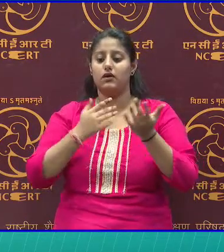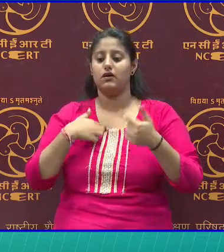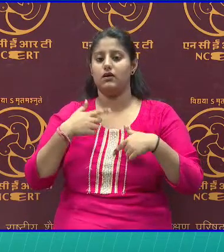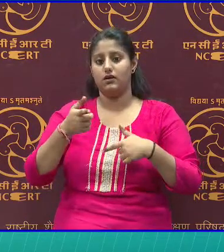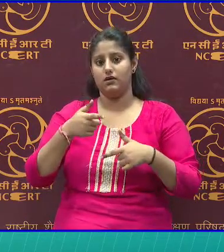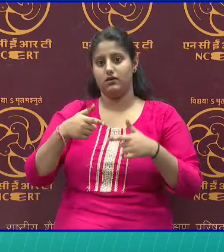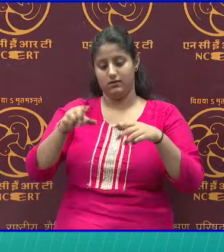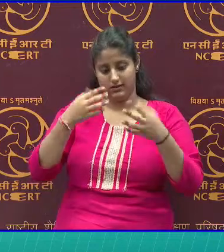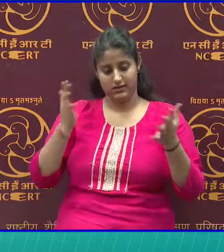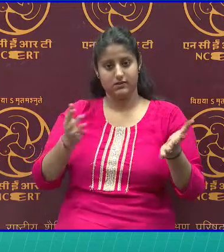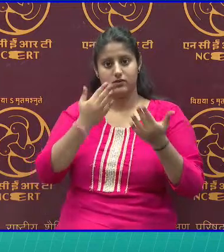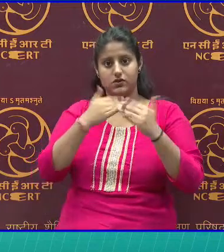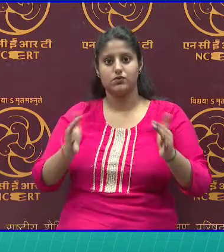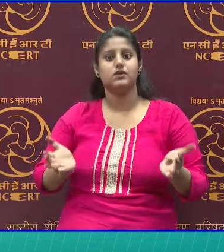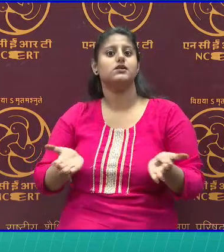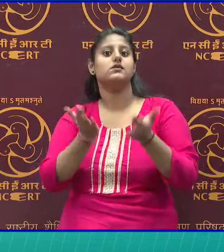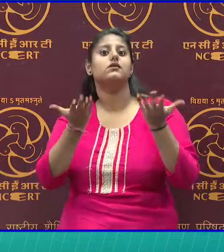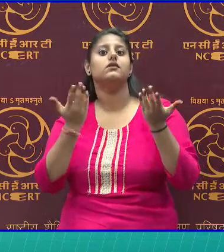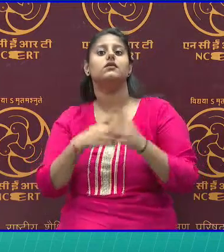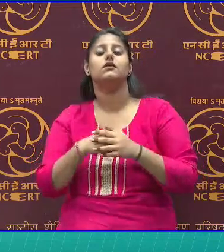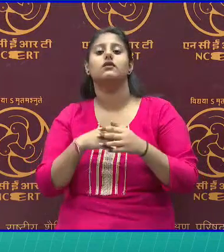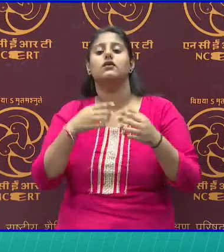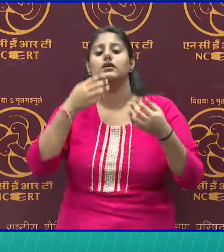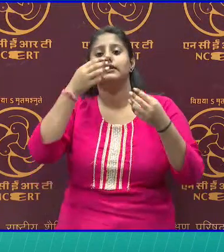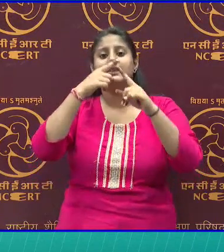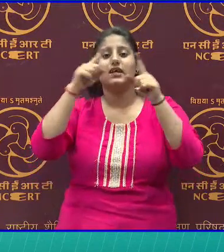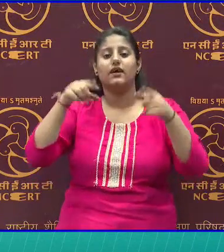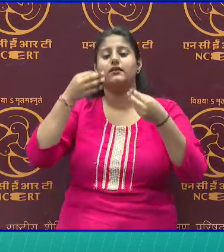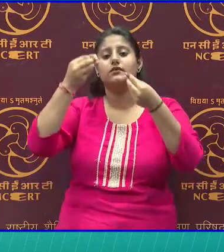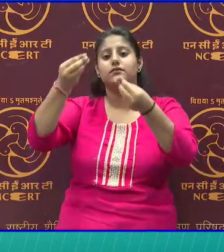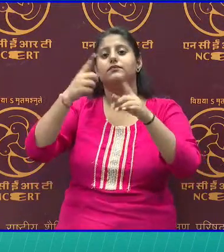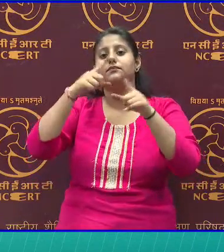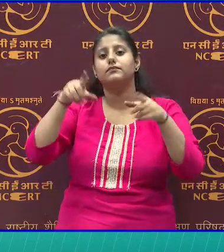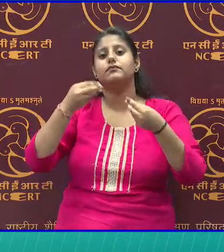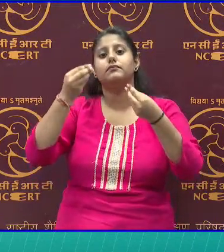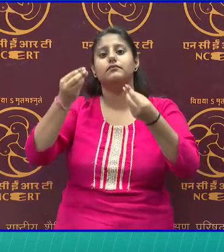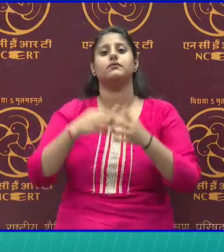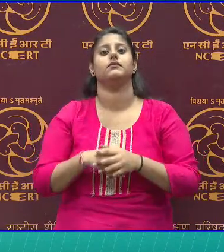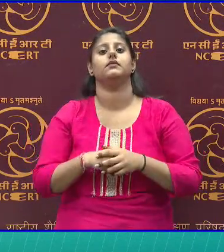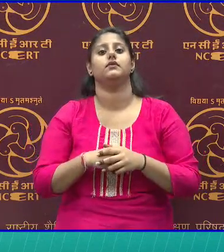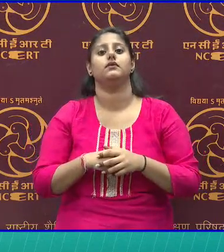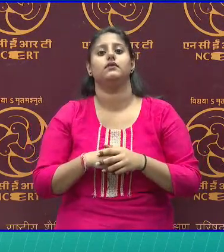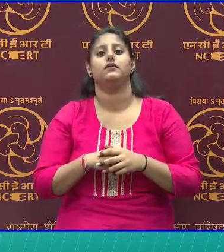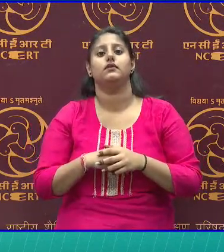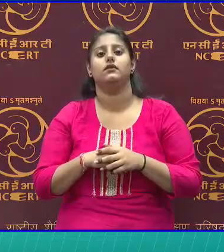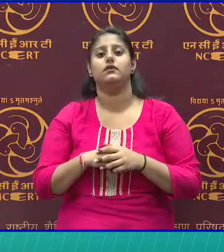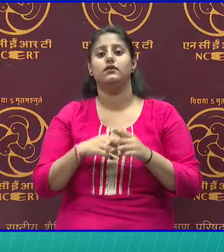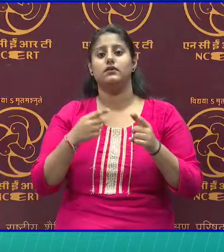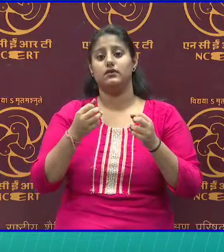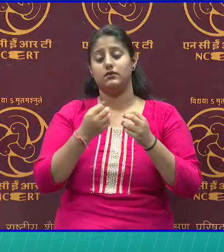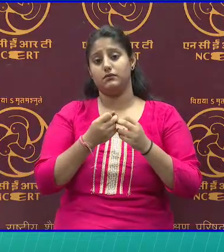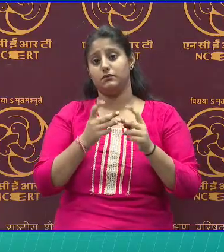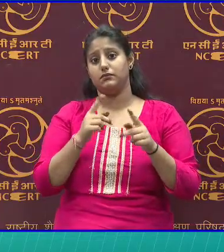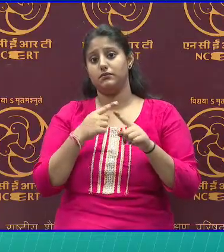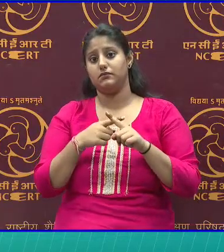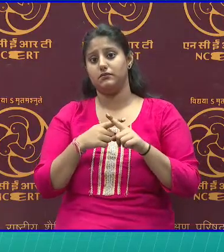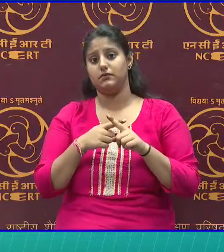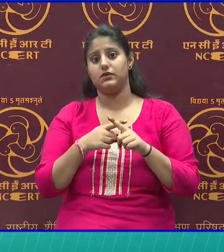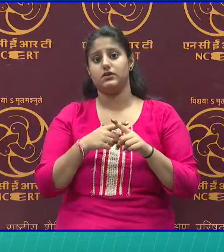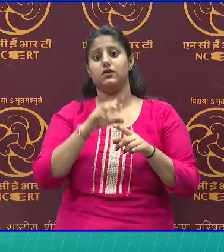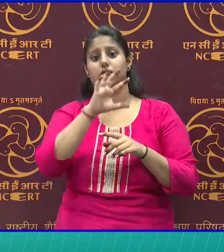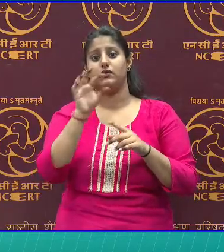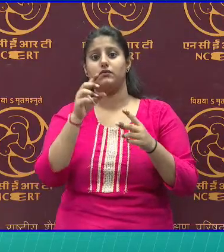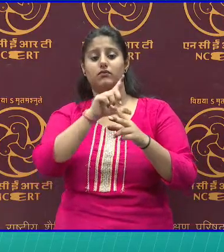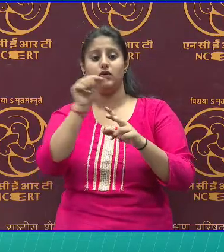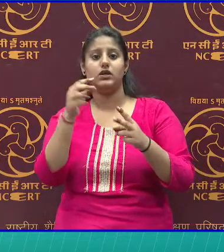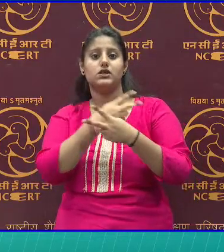children that they, instead of buying a greeting card, they can have a gratitude card as well. Where everything gets lost on WhatsApp and the virtual